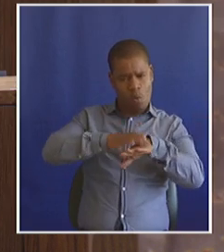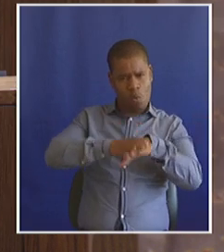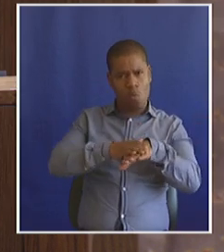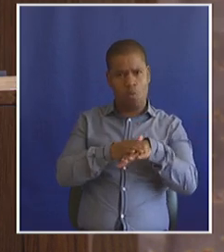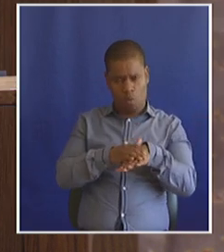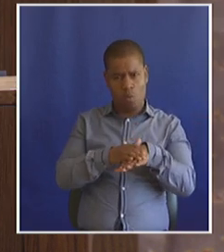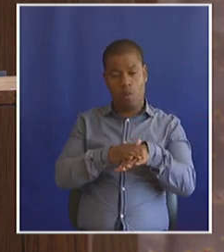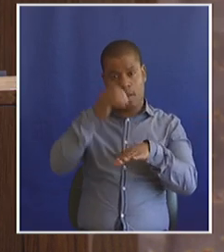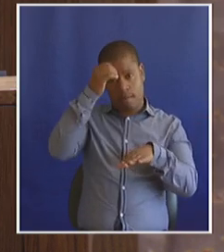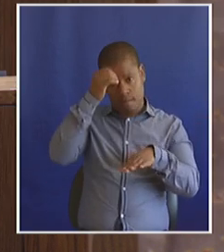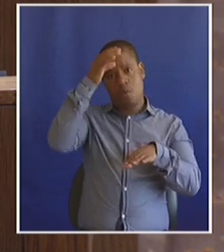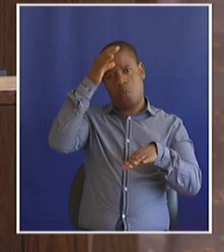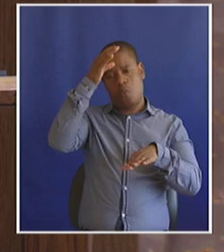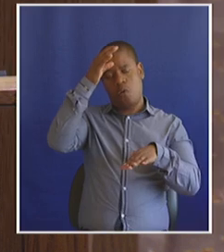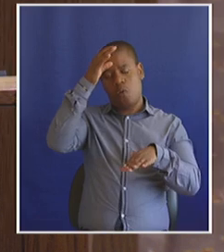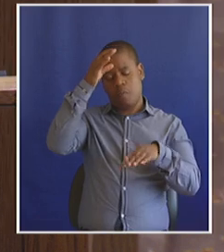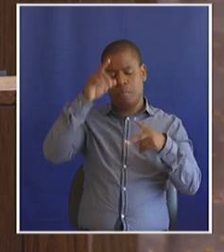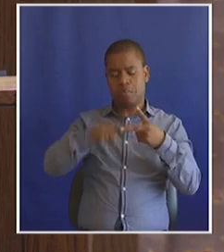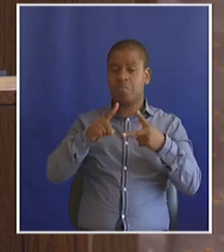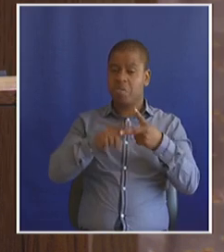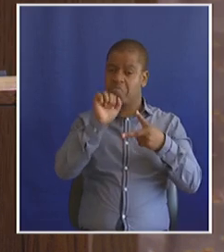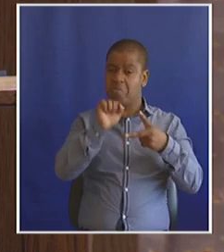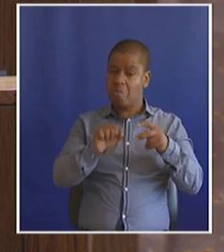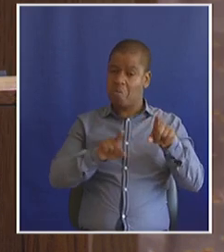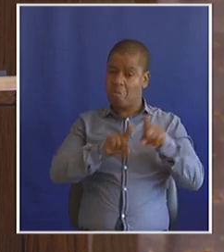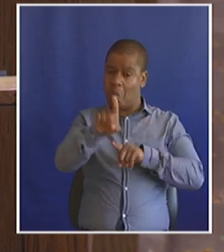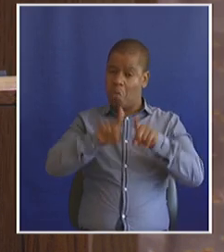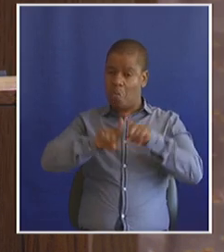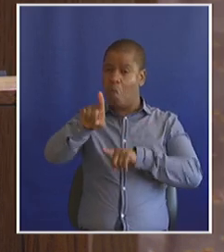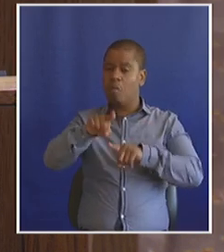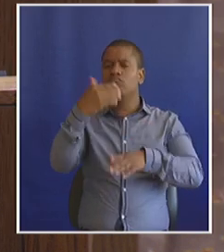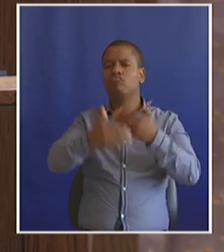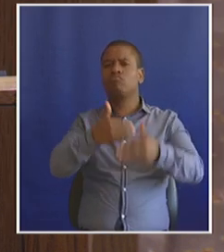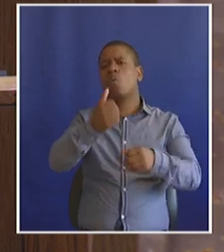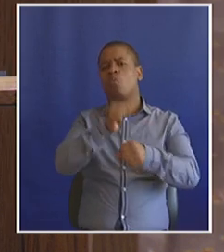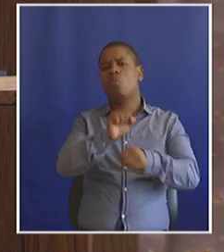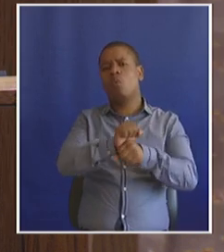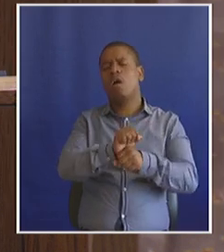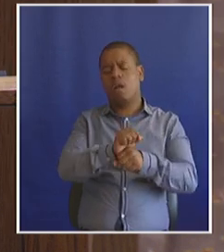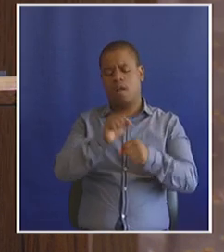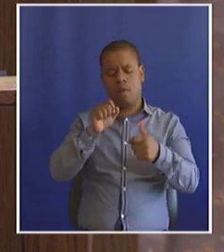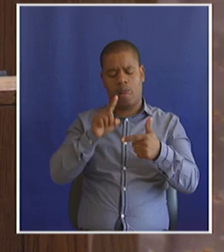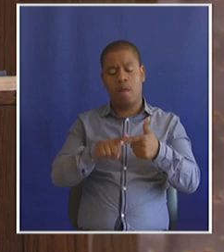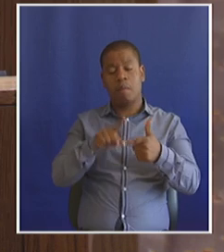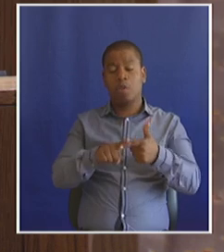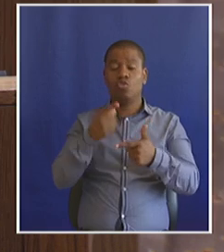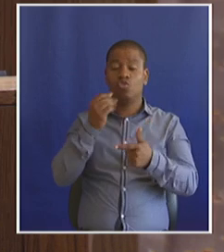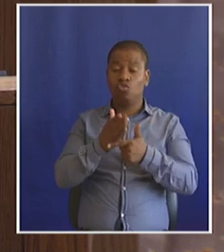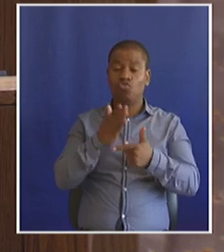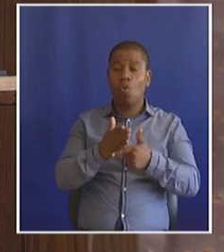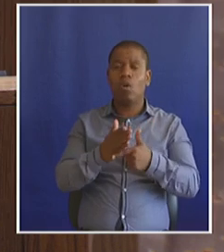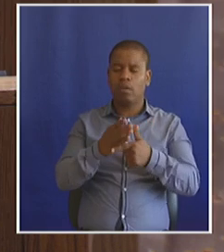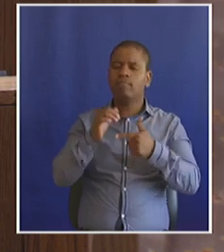to perform their tasks properly, and then also the rollout of increased surveillance and security